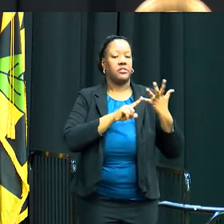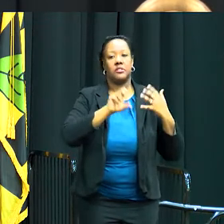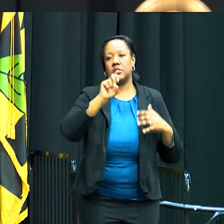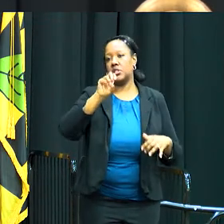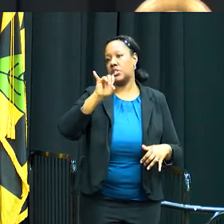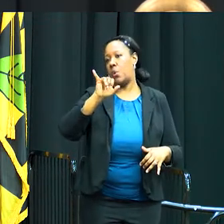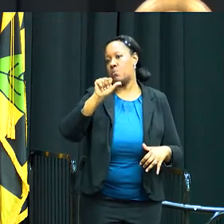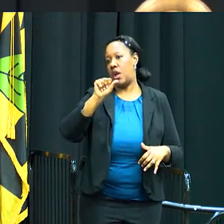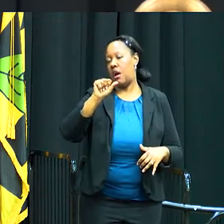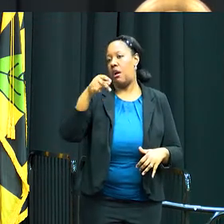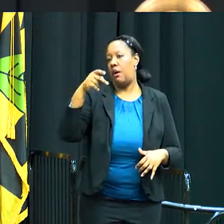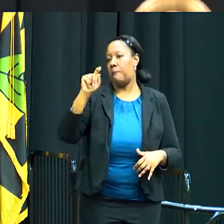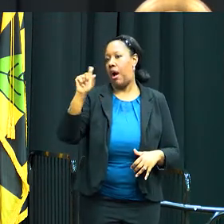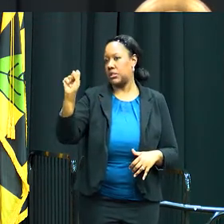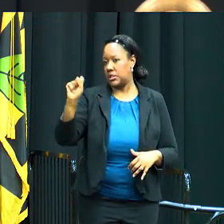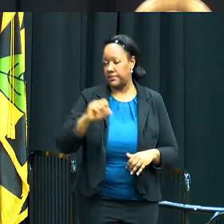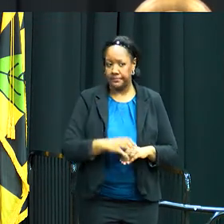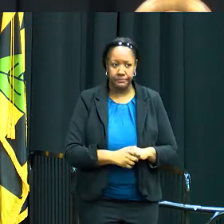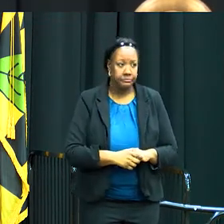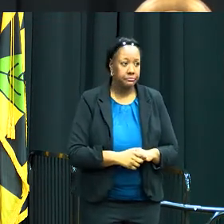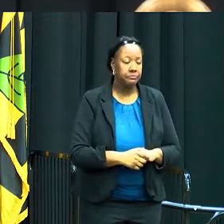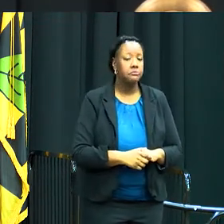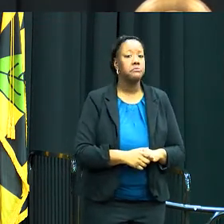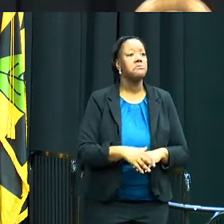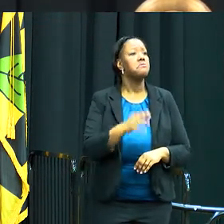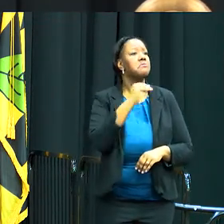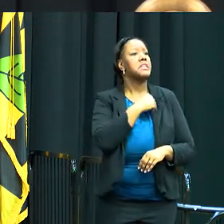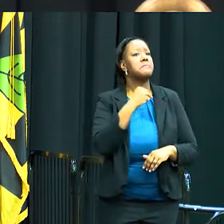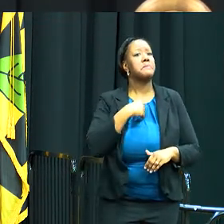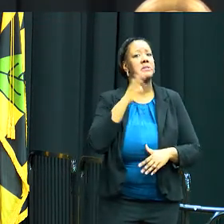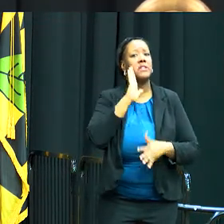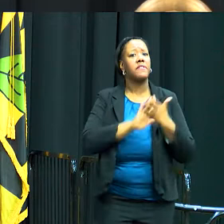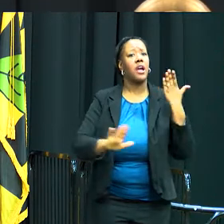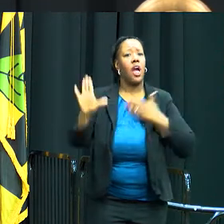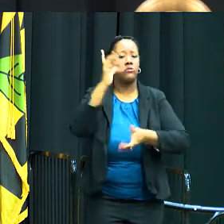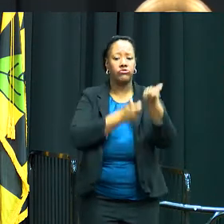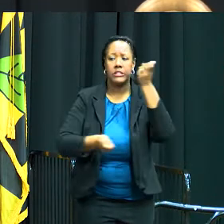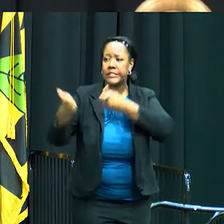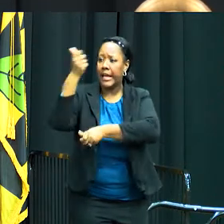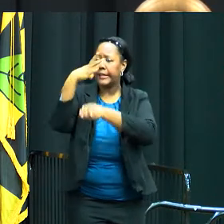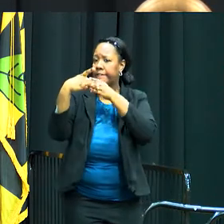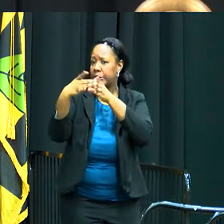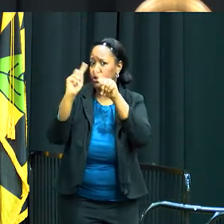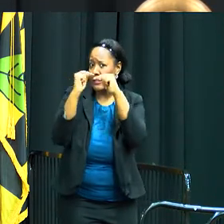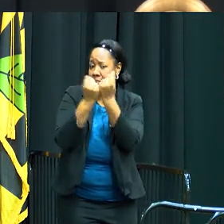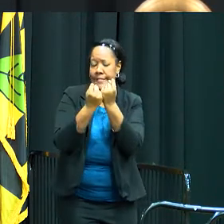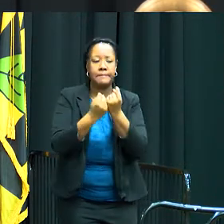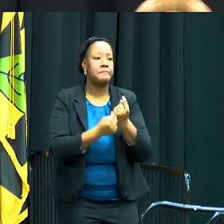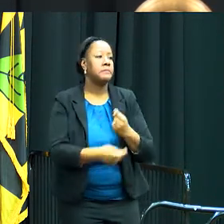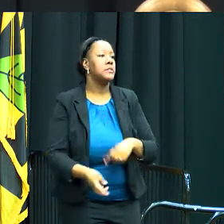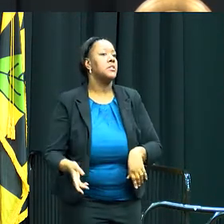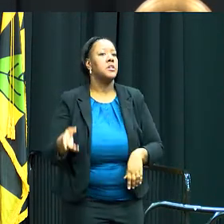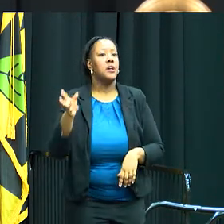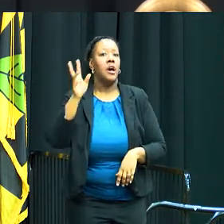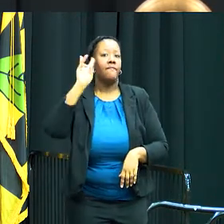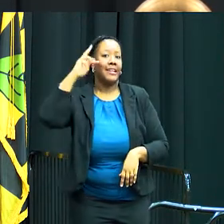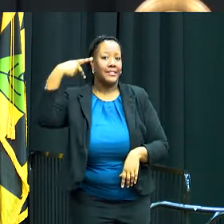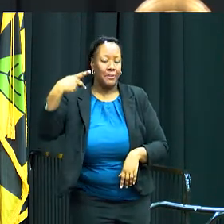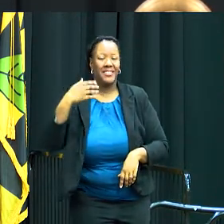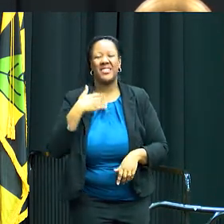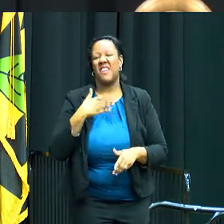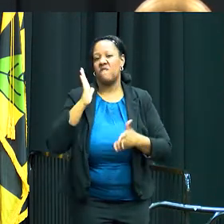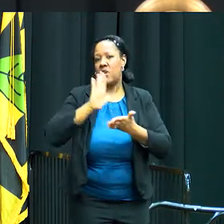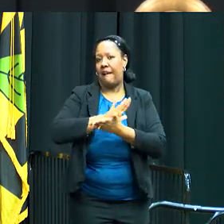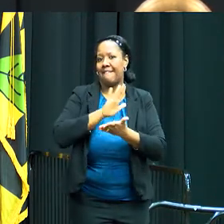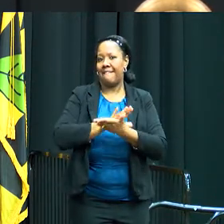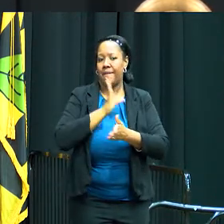Members of the college's executive leadership team our Vice President for Academic Affairs, Dr. Eileen